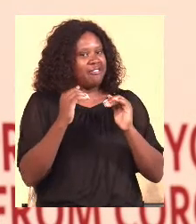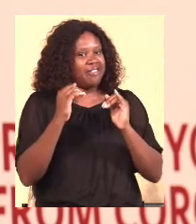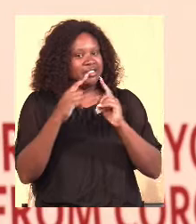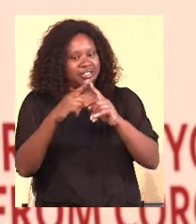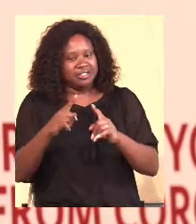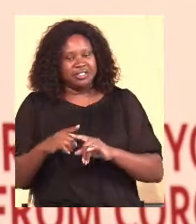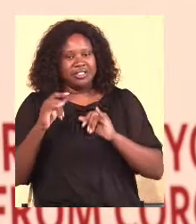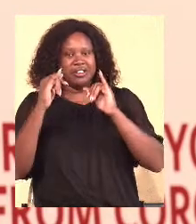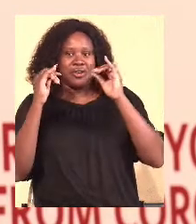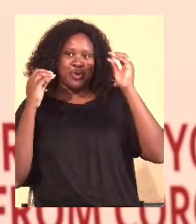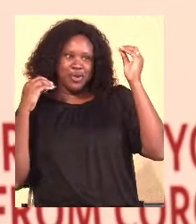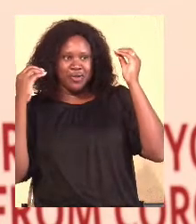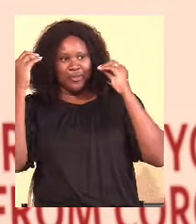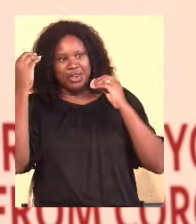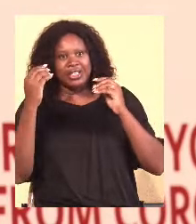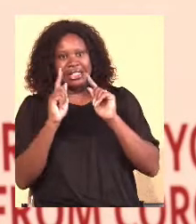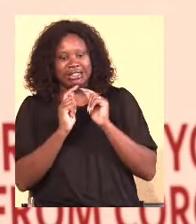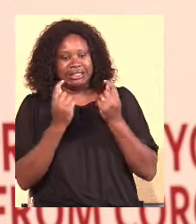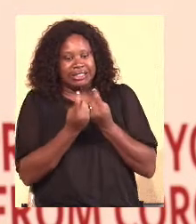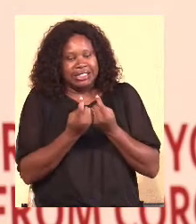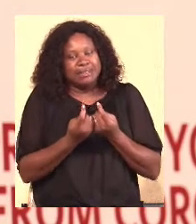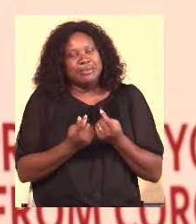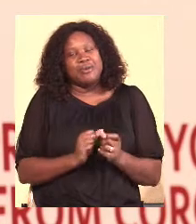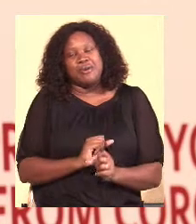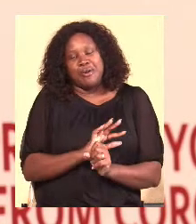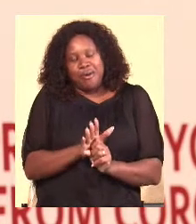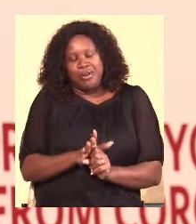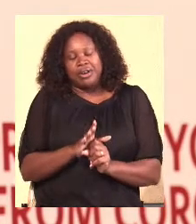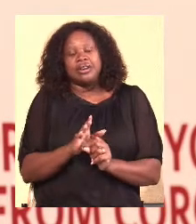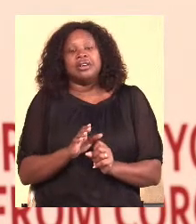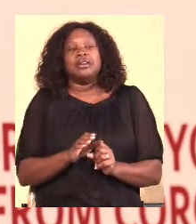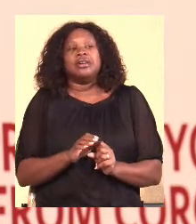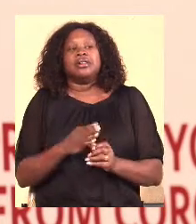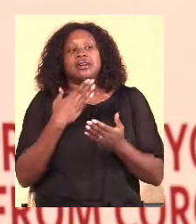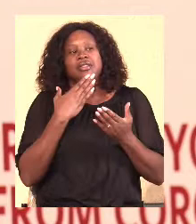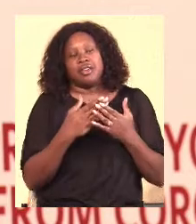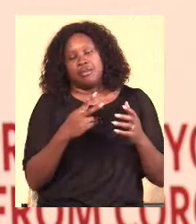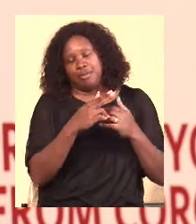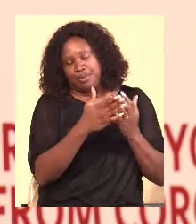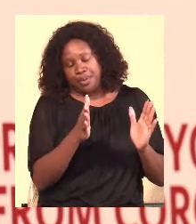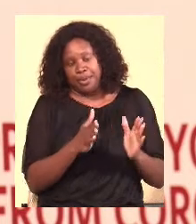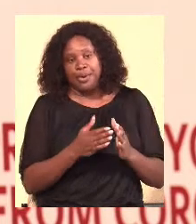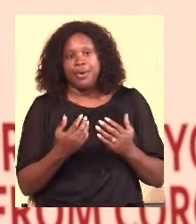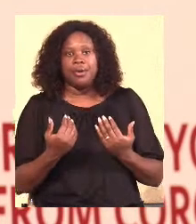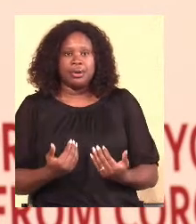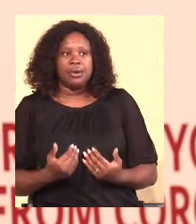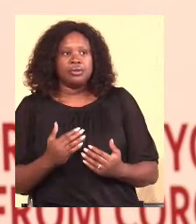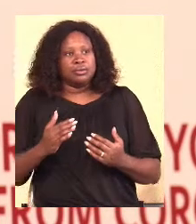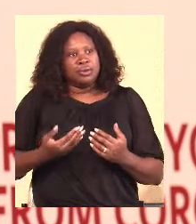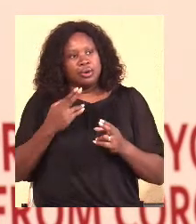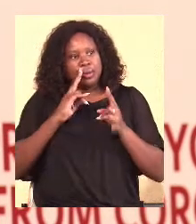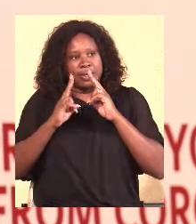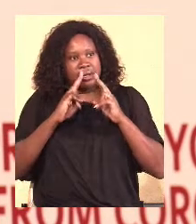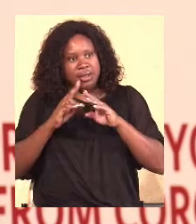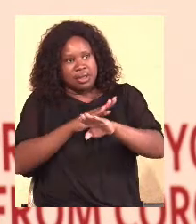inter-university task force on COVID-19. Would like to then discuss the issues of modalities. Perhaps